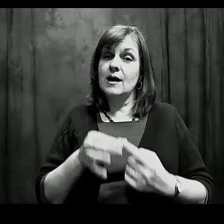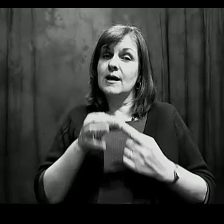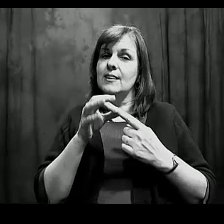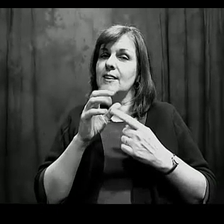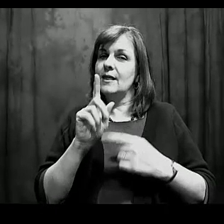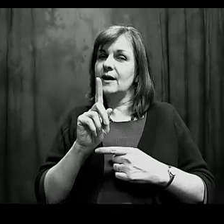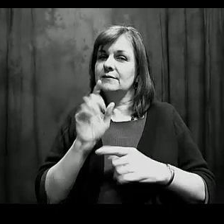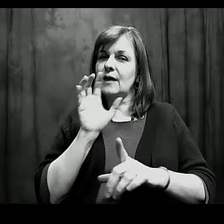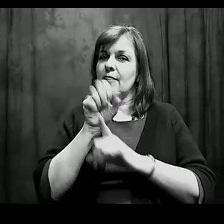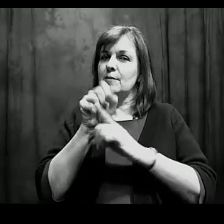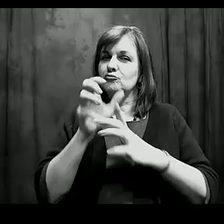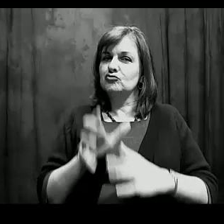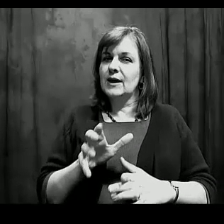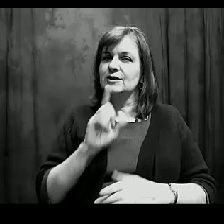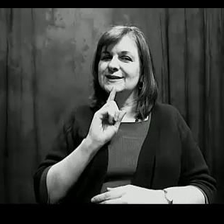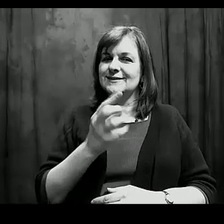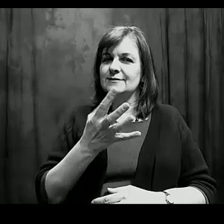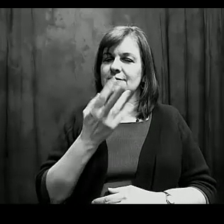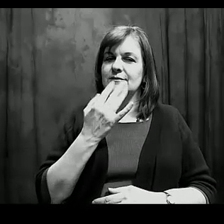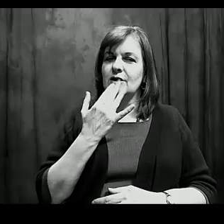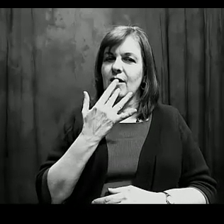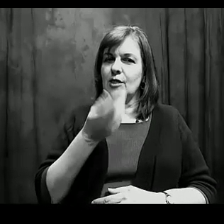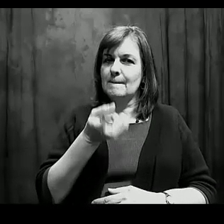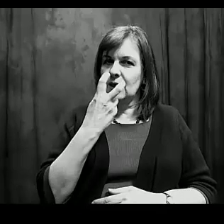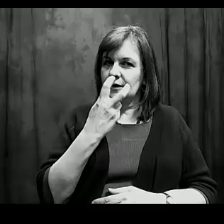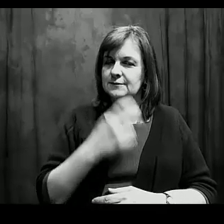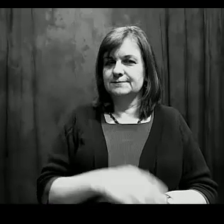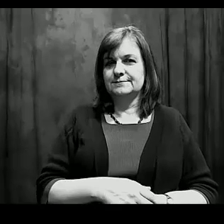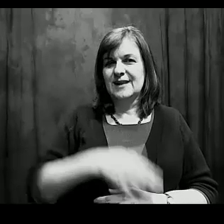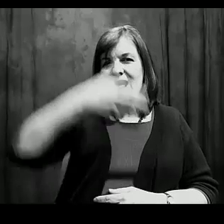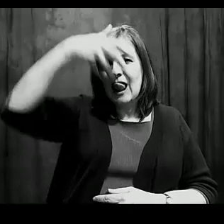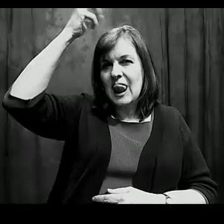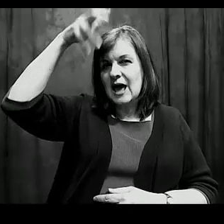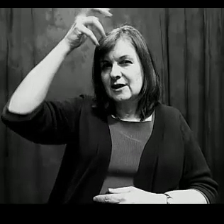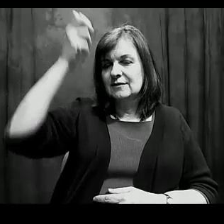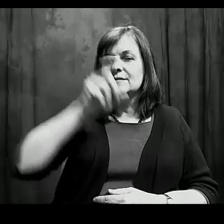Well, unless your predator is colorblind.